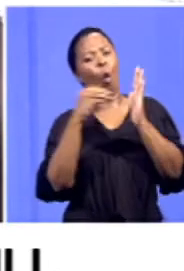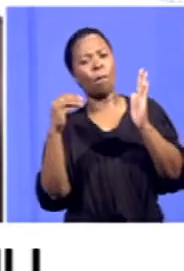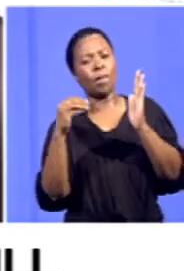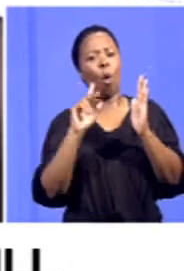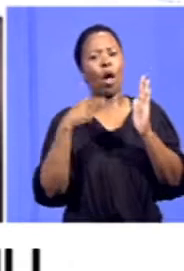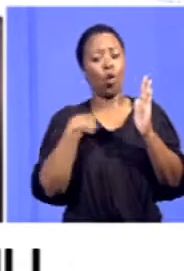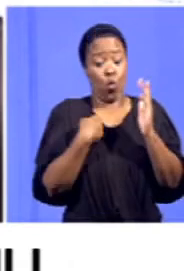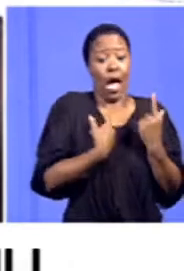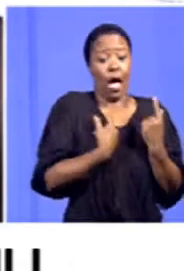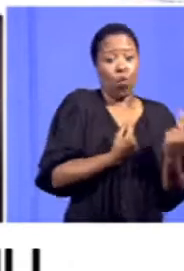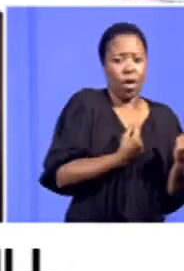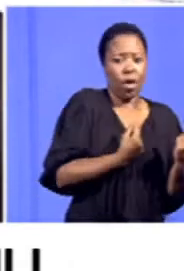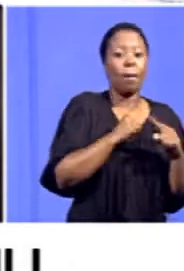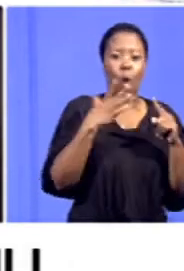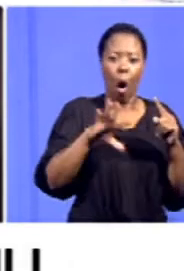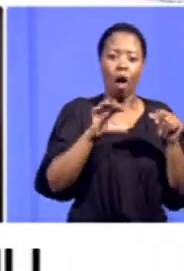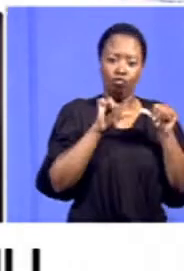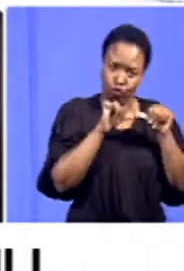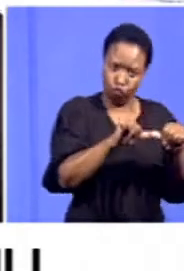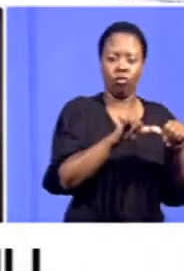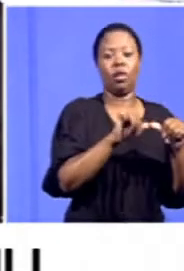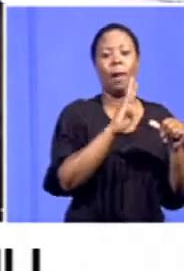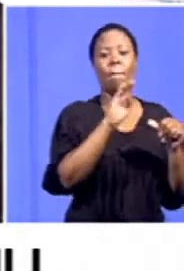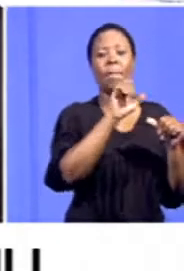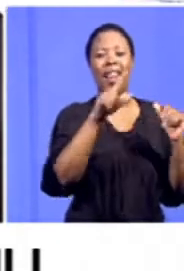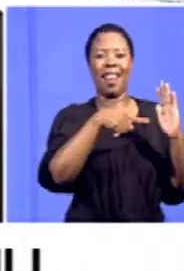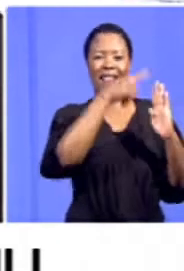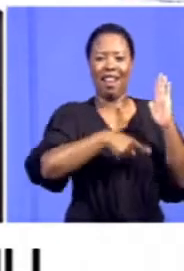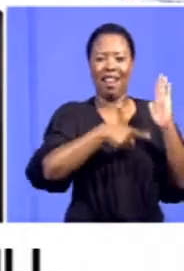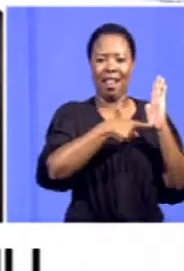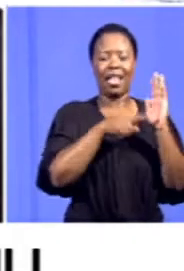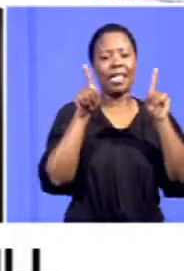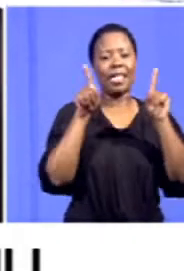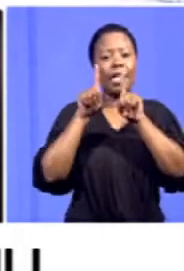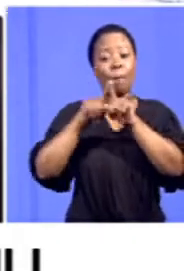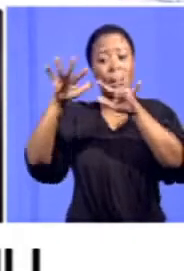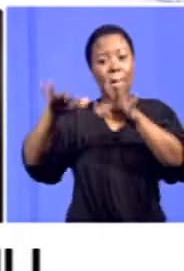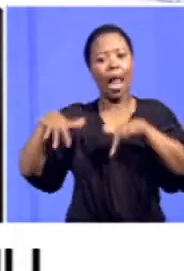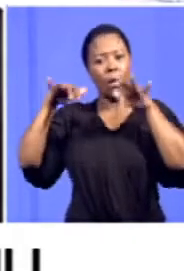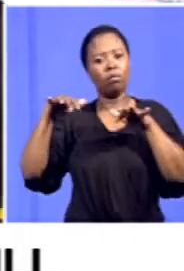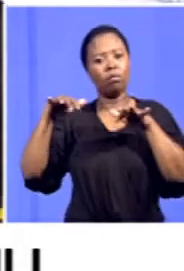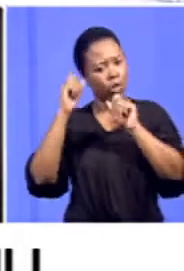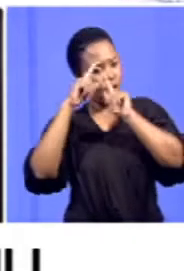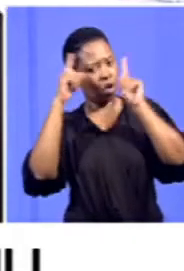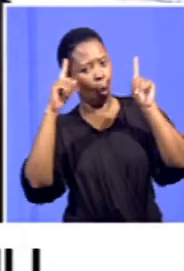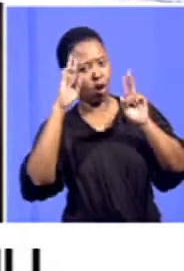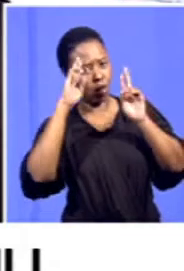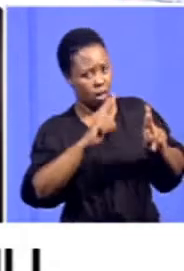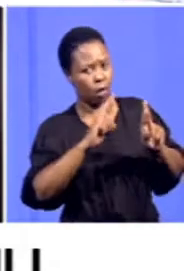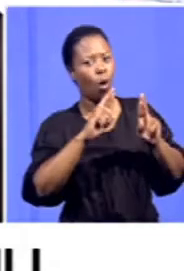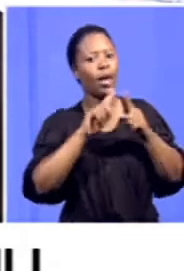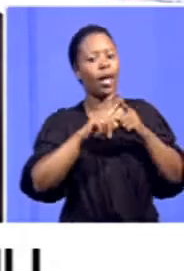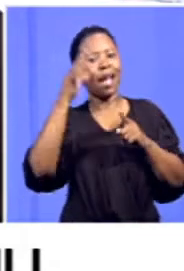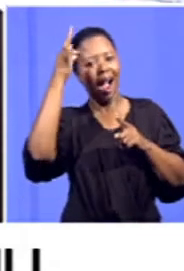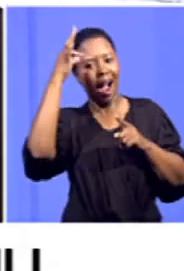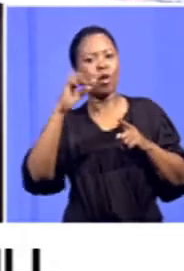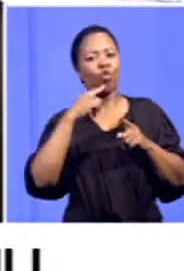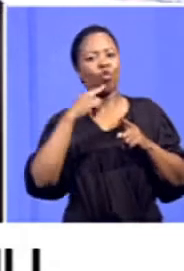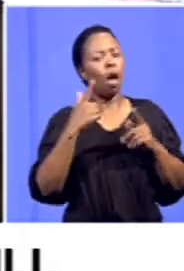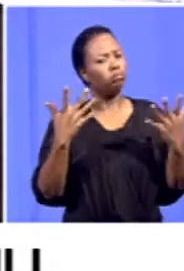to press on with this bill, and there's a recognition in Parliament, in government, and in South Africa that we've got a problem